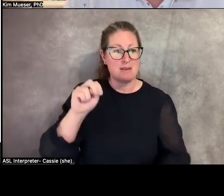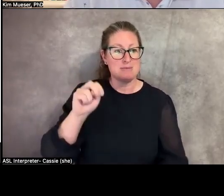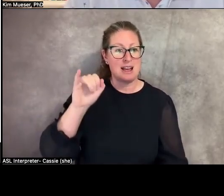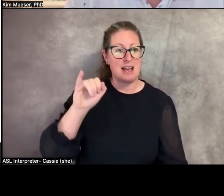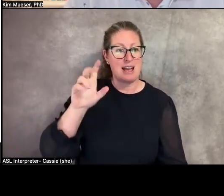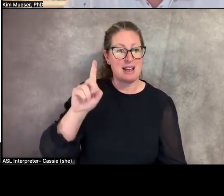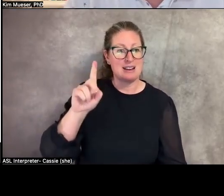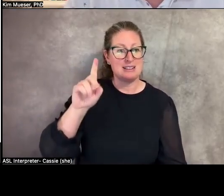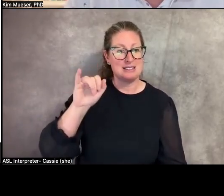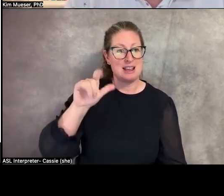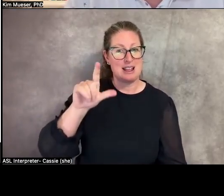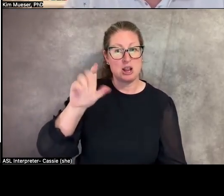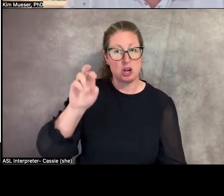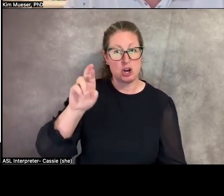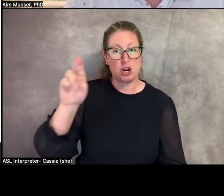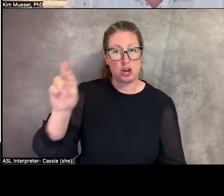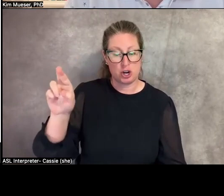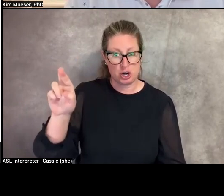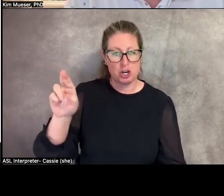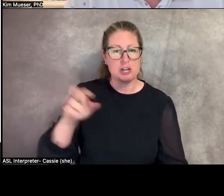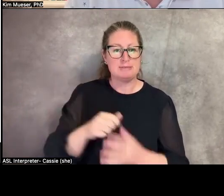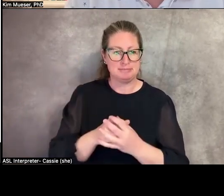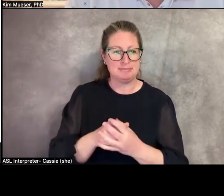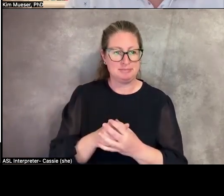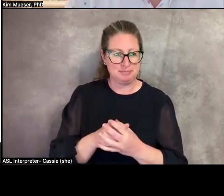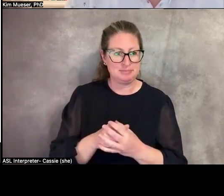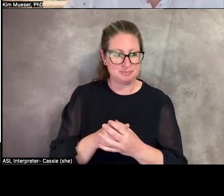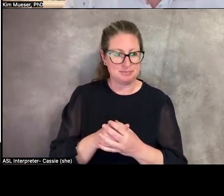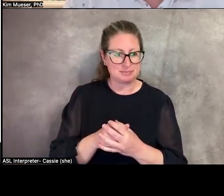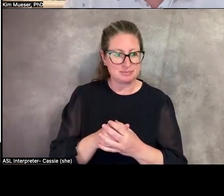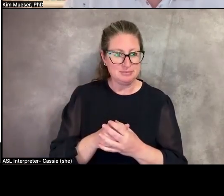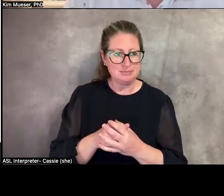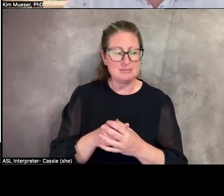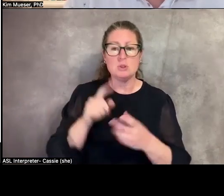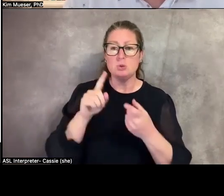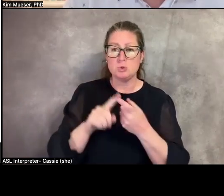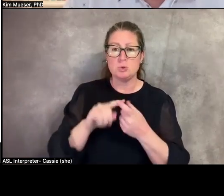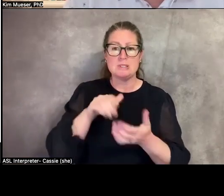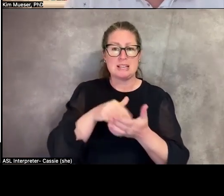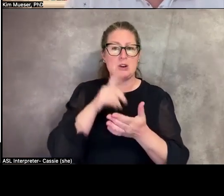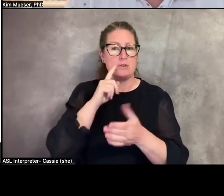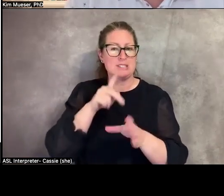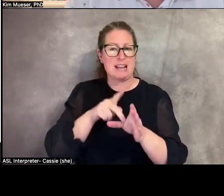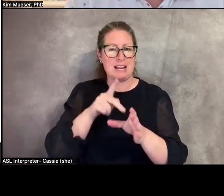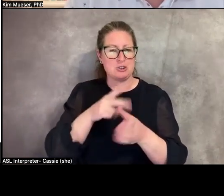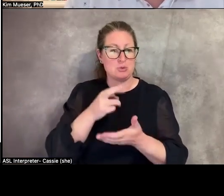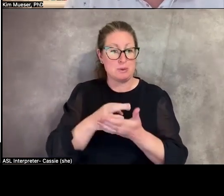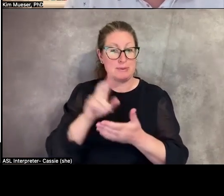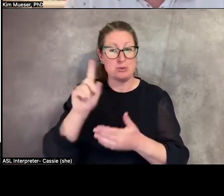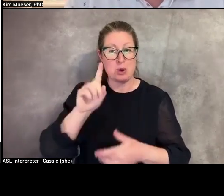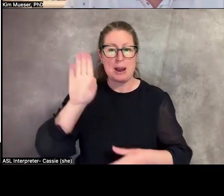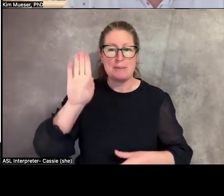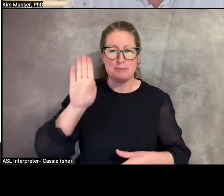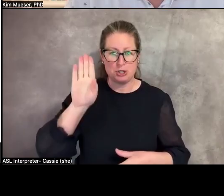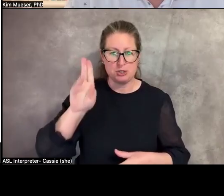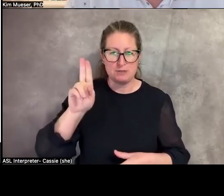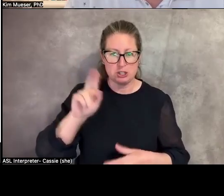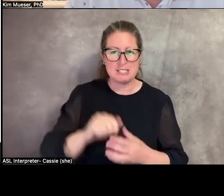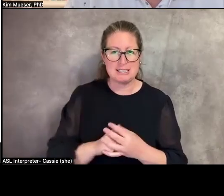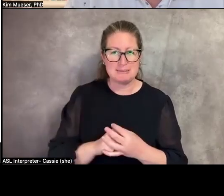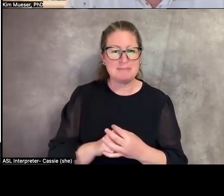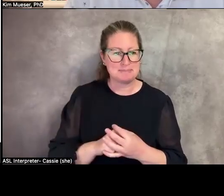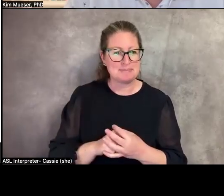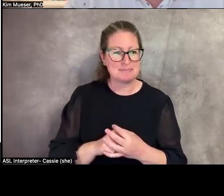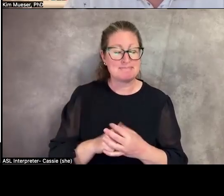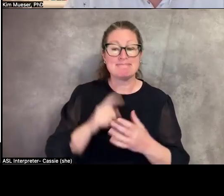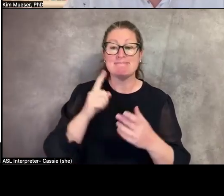on Disability, Independent Living, and Rehabilitation Research, to the Center for Psychiatric Rehabilitation at Boston University. It is part